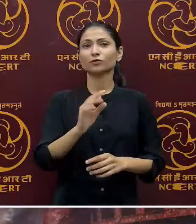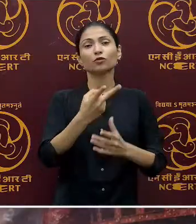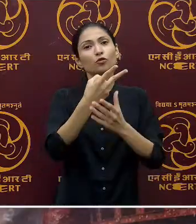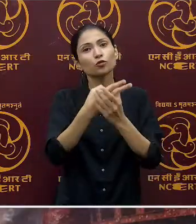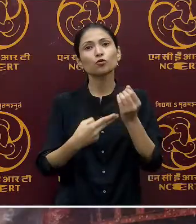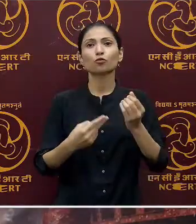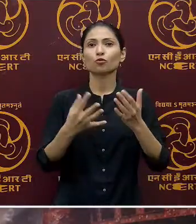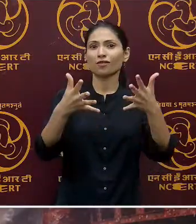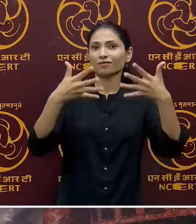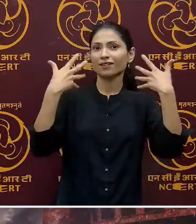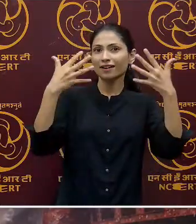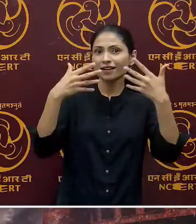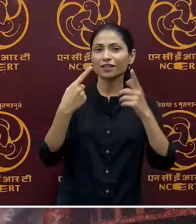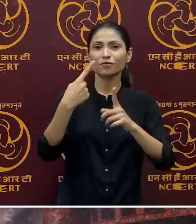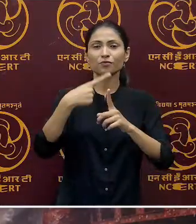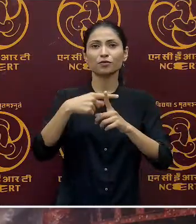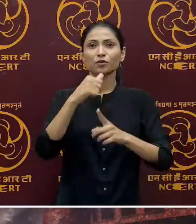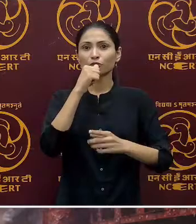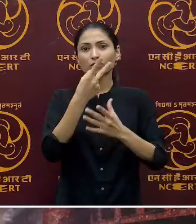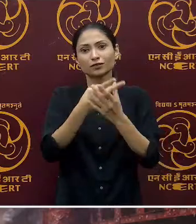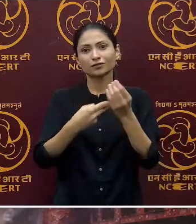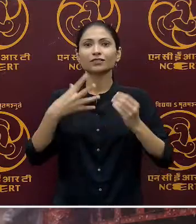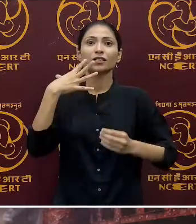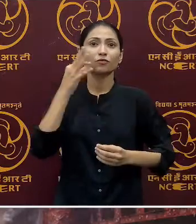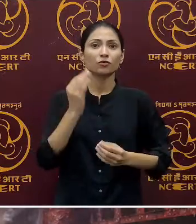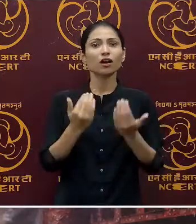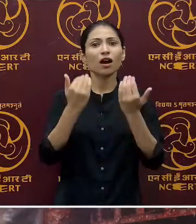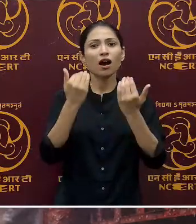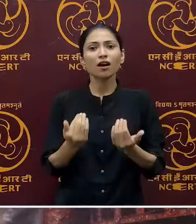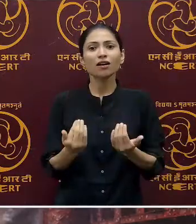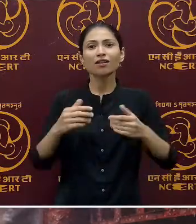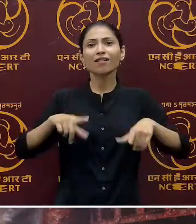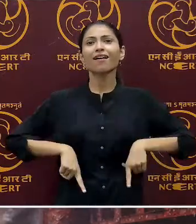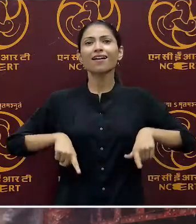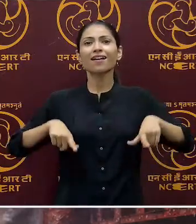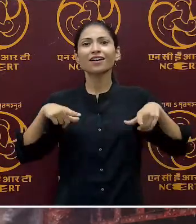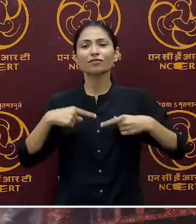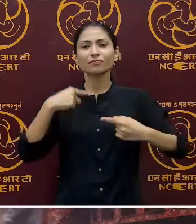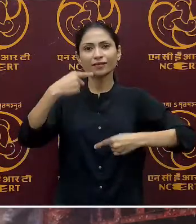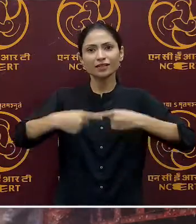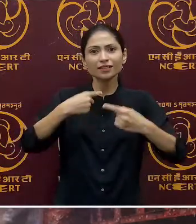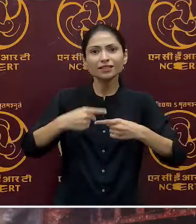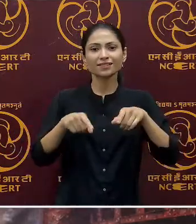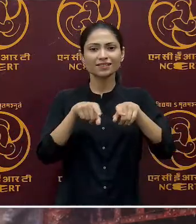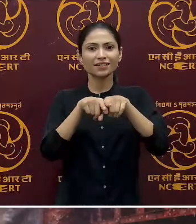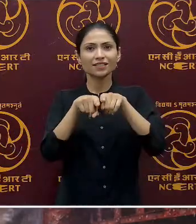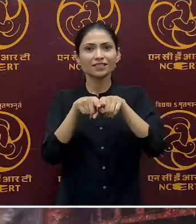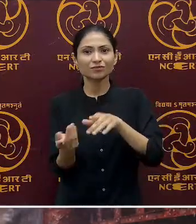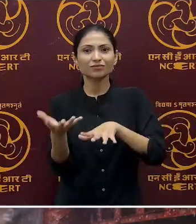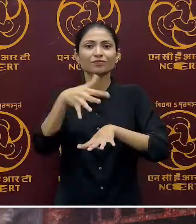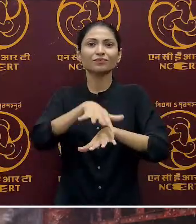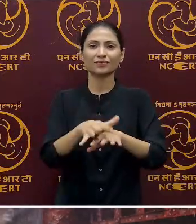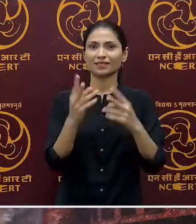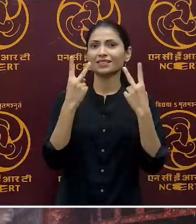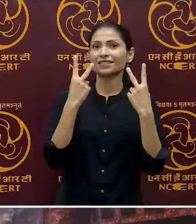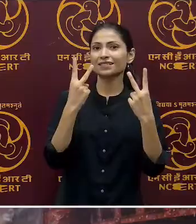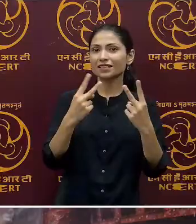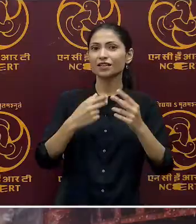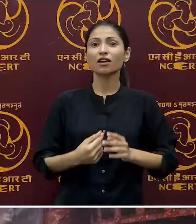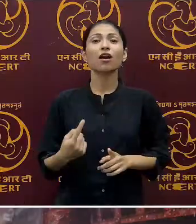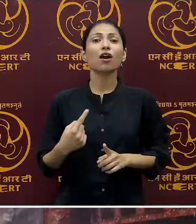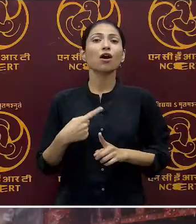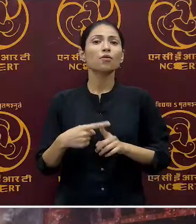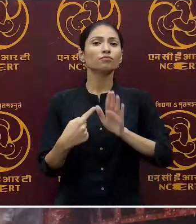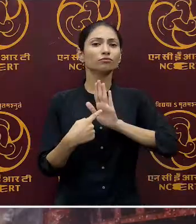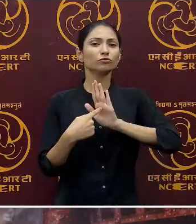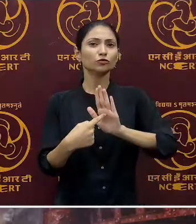will understand about the daily life examples of the rusting. So, we will see that in the demonstration how air and